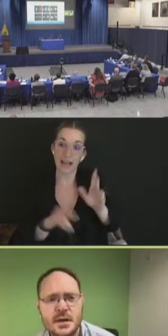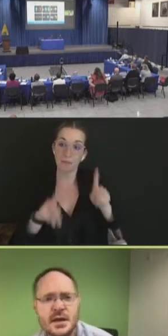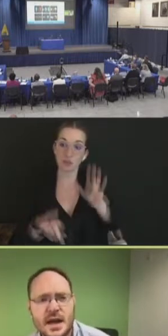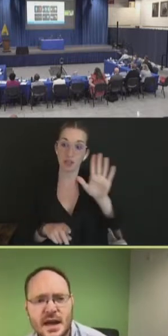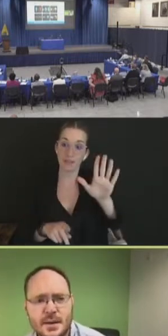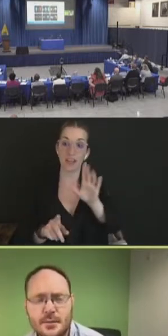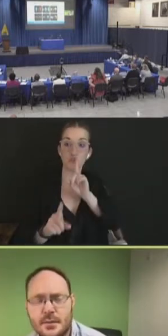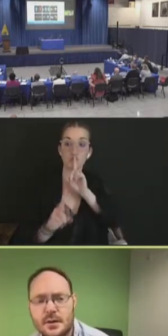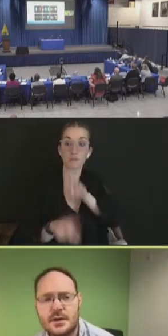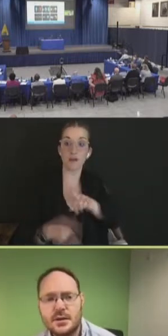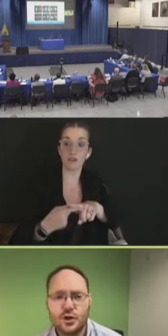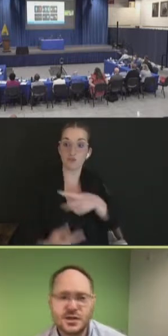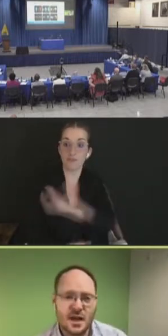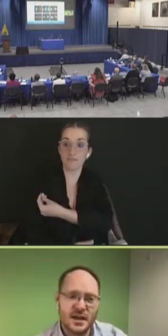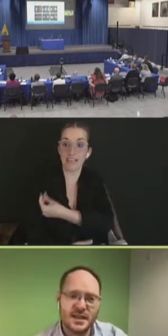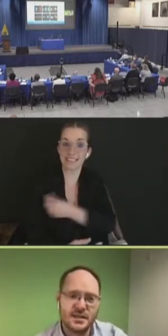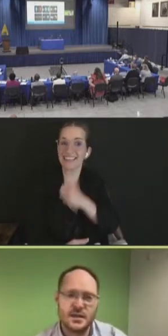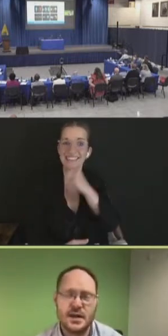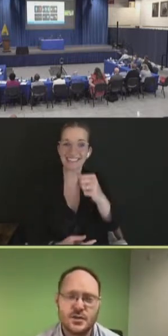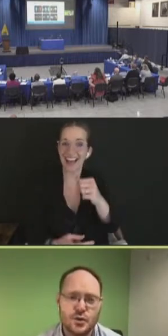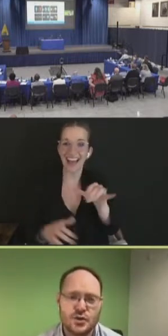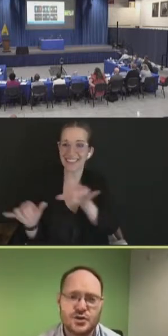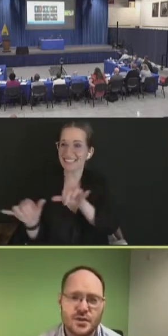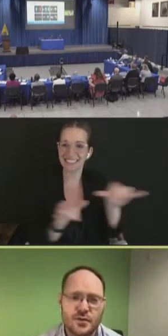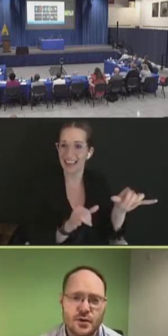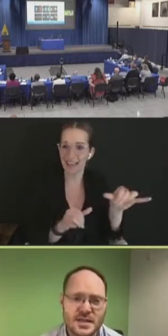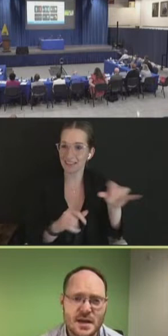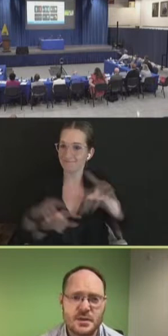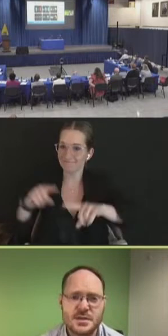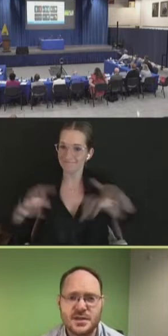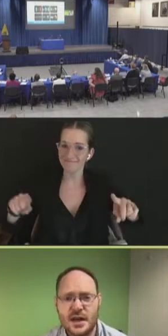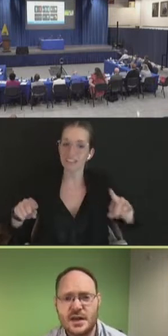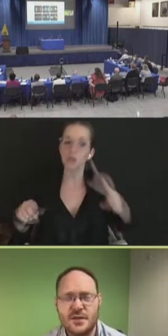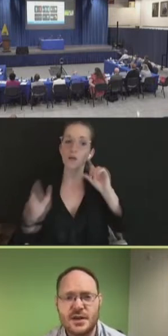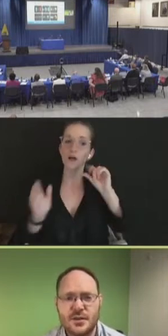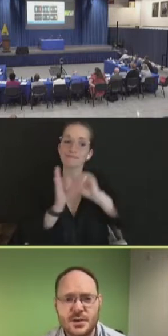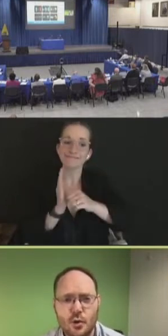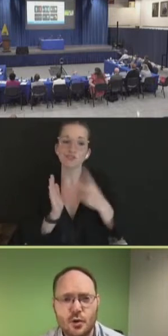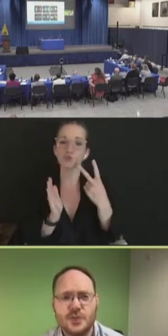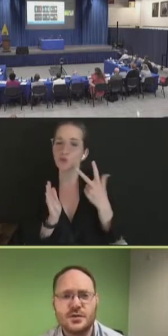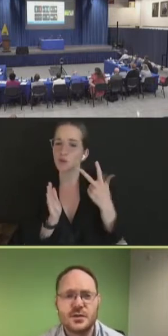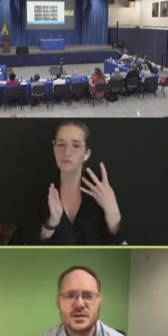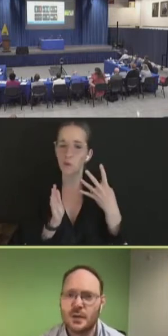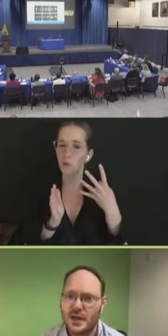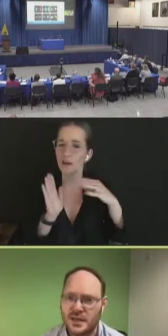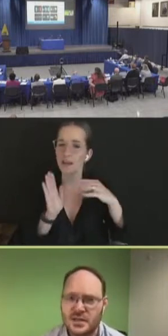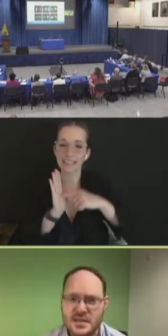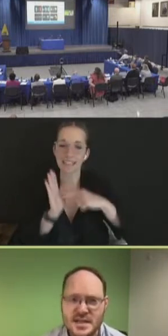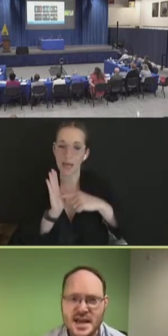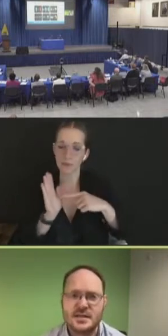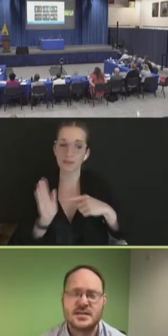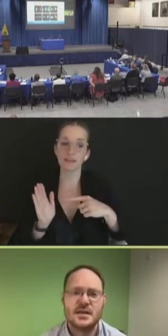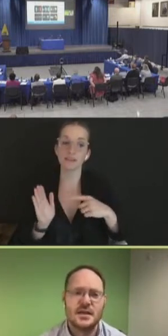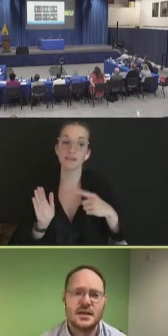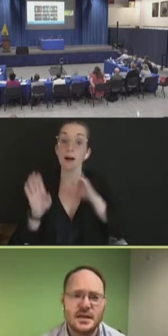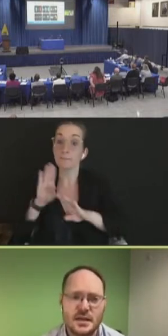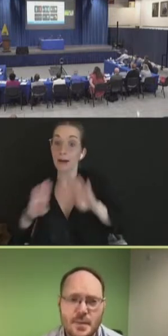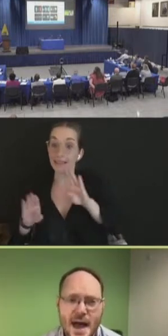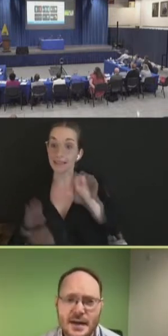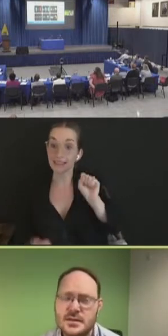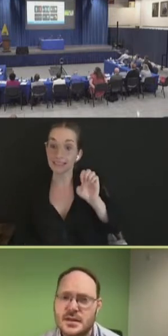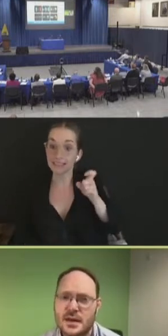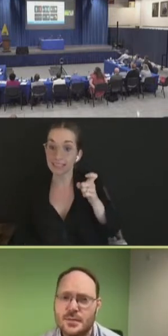same. We're just highlighting 2 or 3 or 4 examples here that I find are very important. Firstly, biological sex.